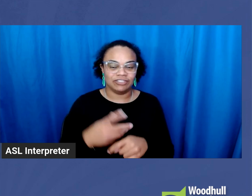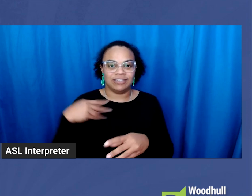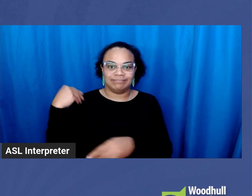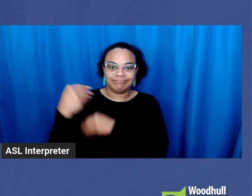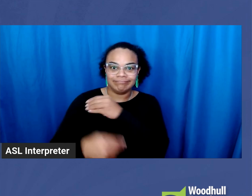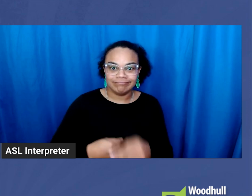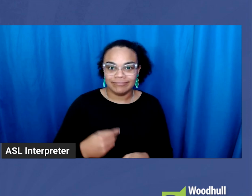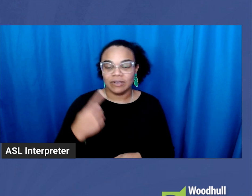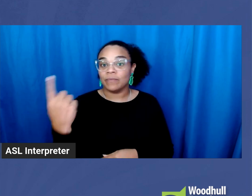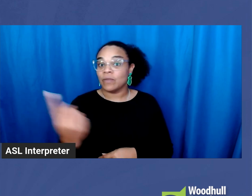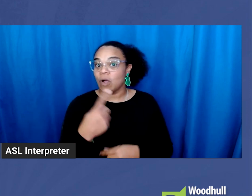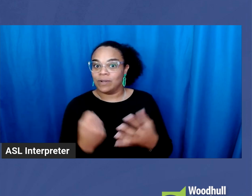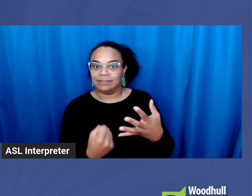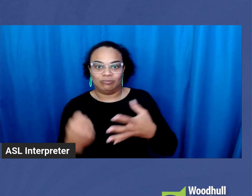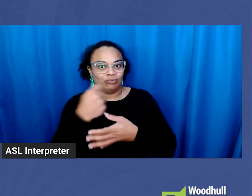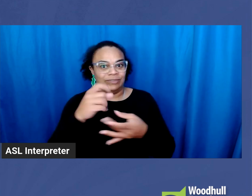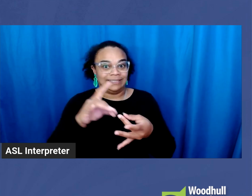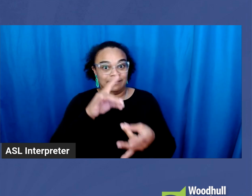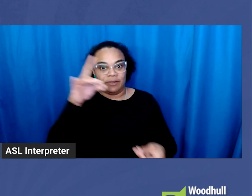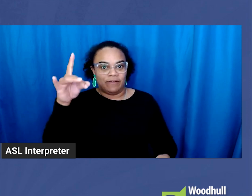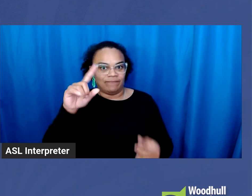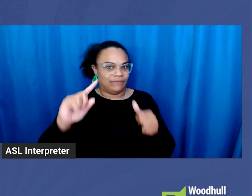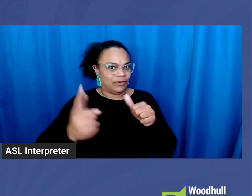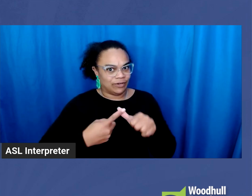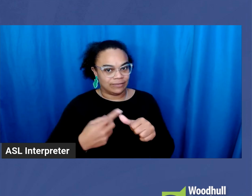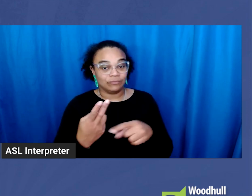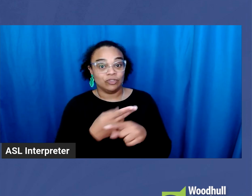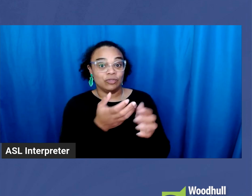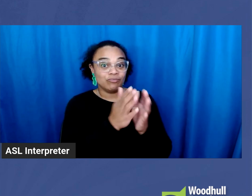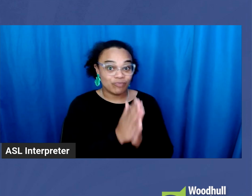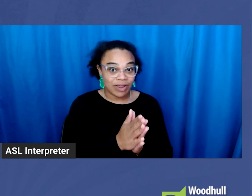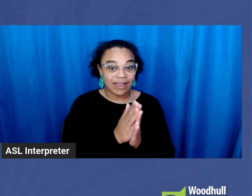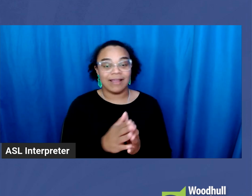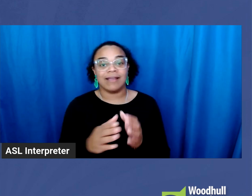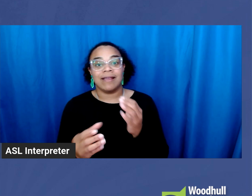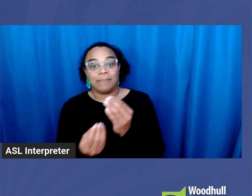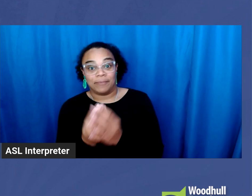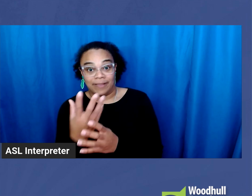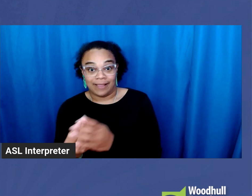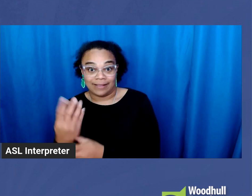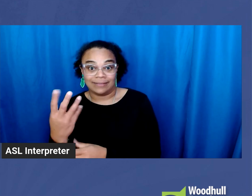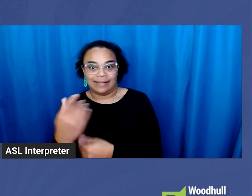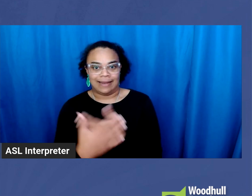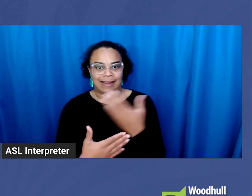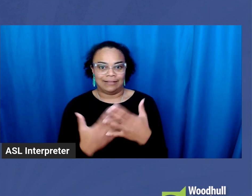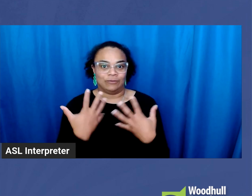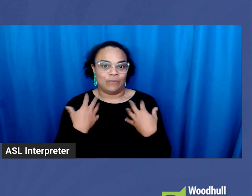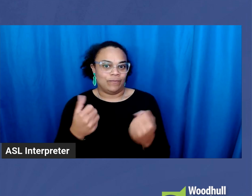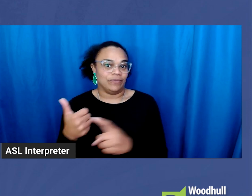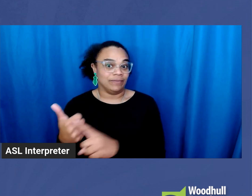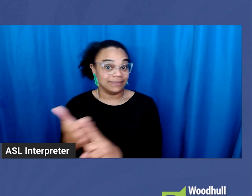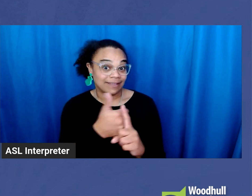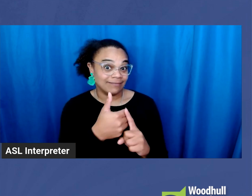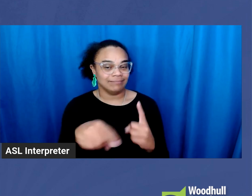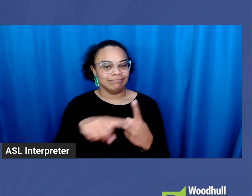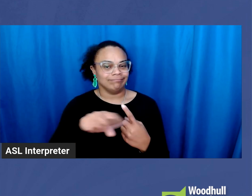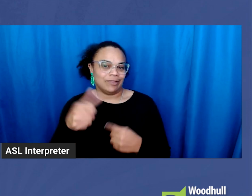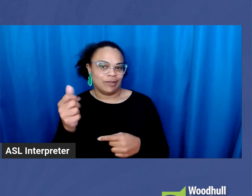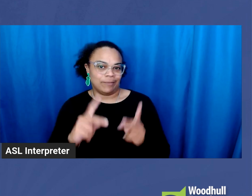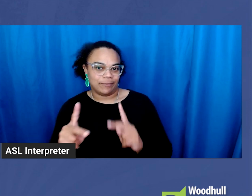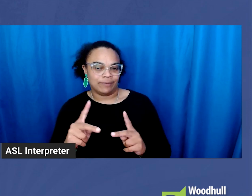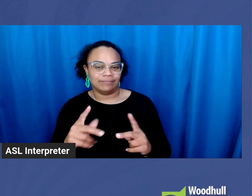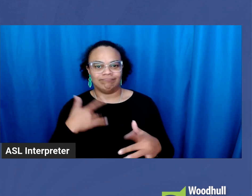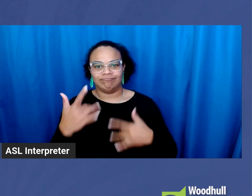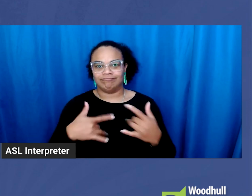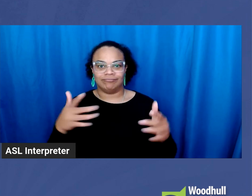that always puts spirit first and have used prayer, plants, and hands to heal themselves and others. We're thrilled to introduce their project